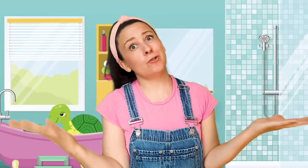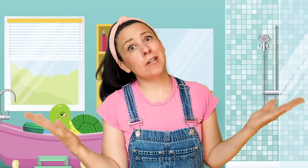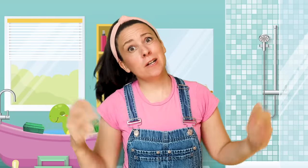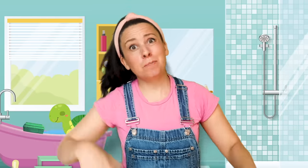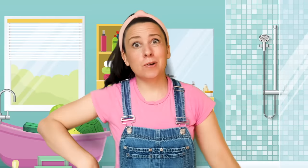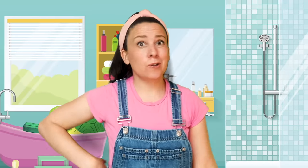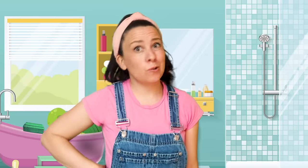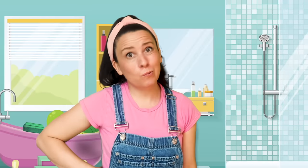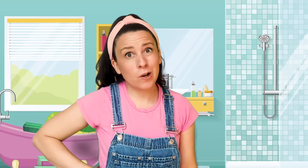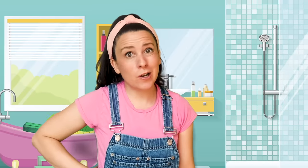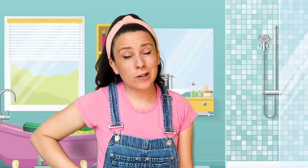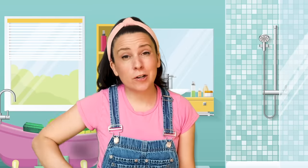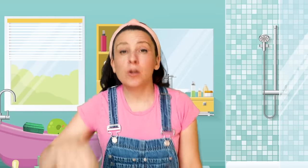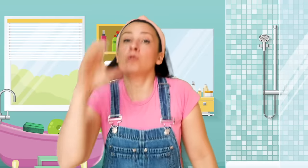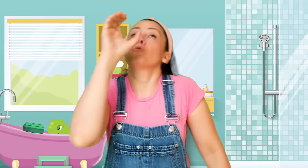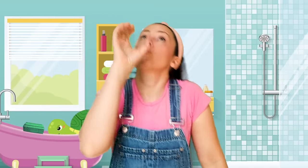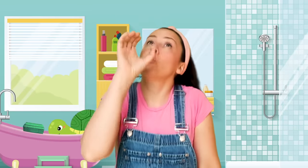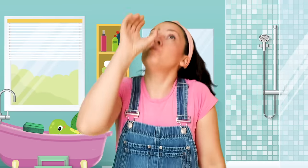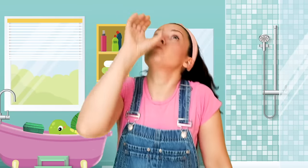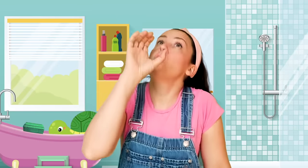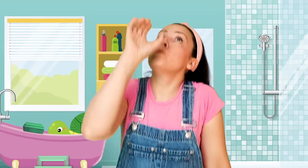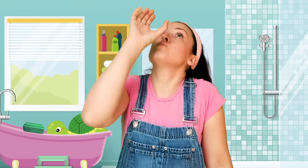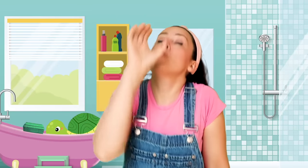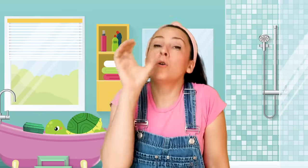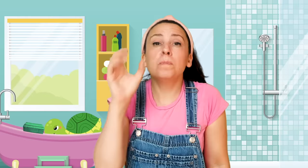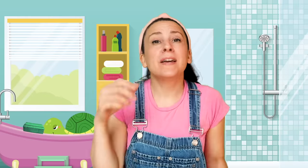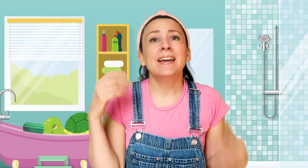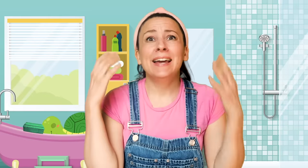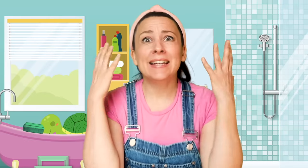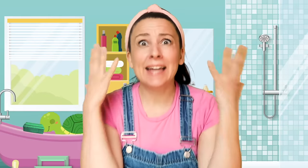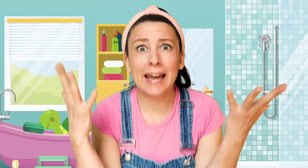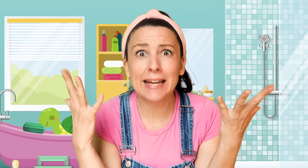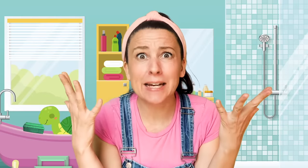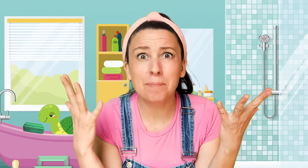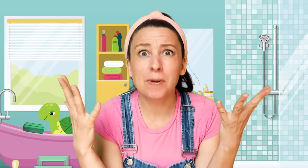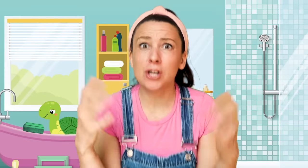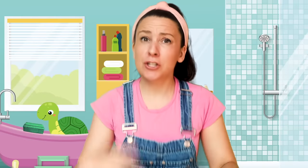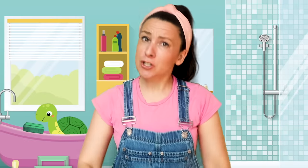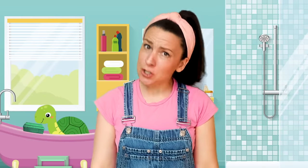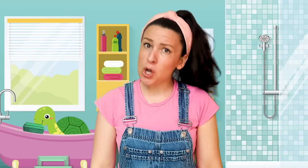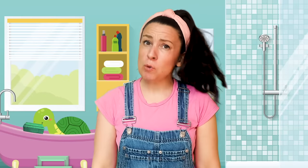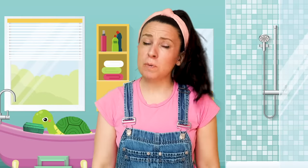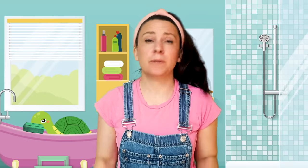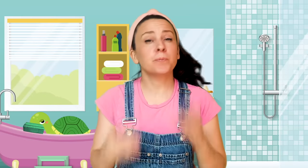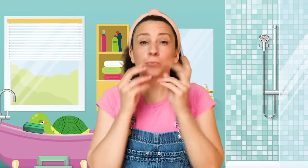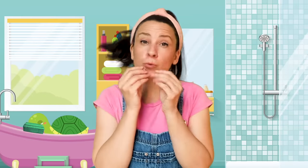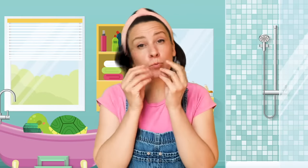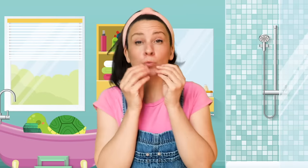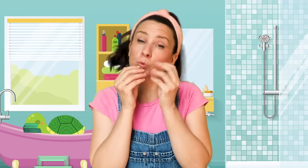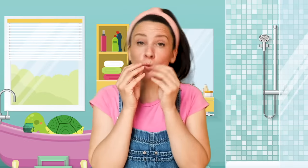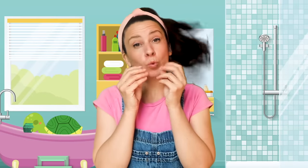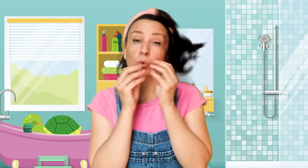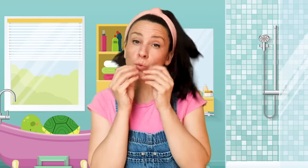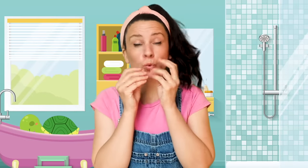He drank up all the water. Gulp, gulp, gulp. He ate up all the soap.